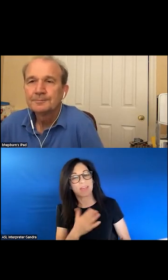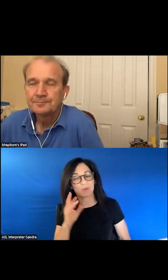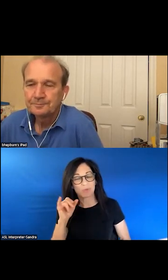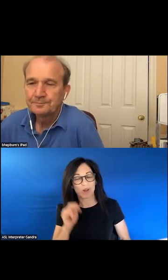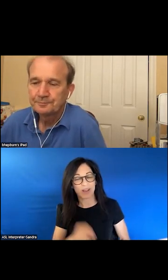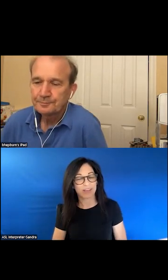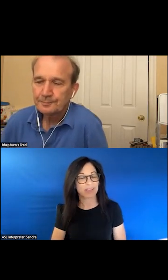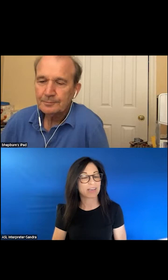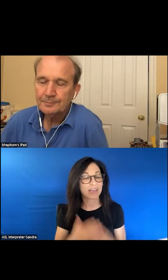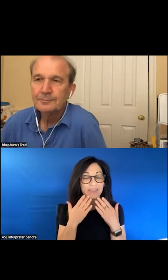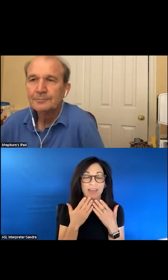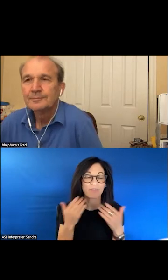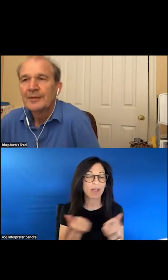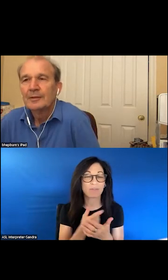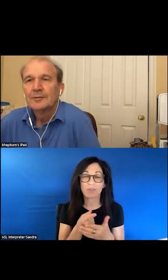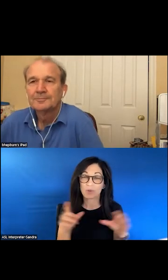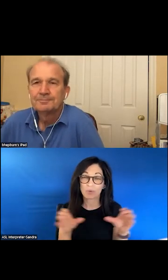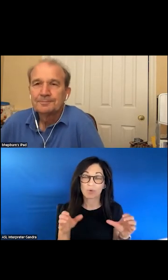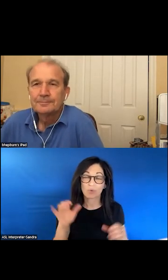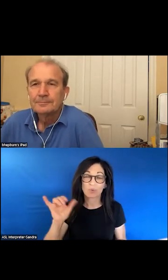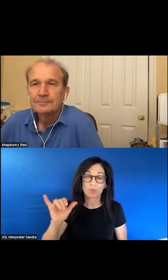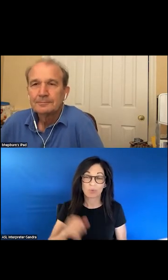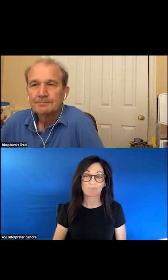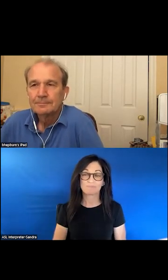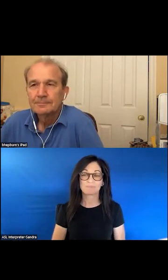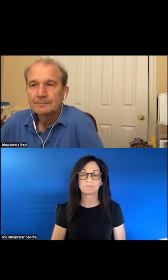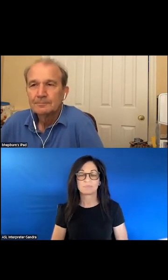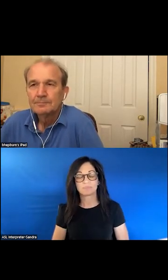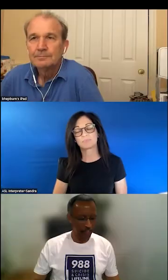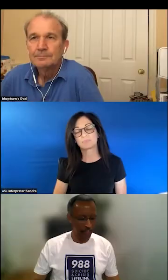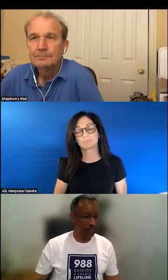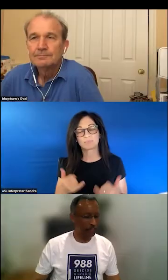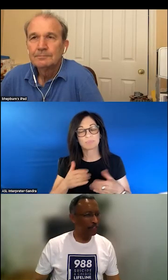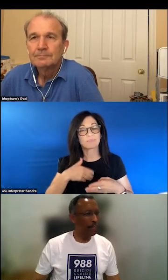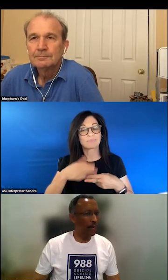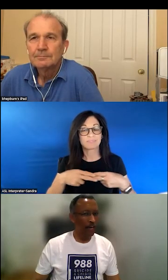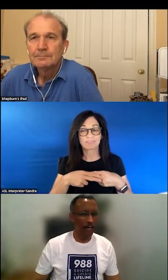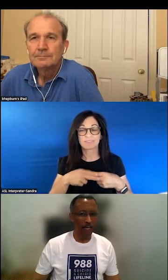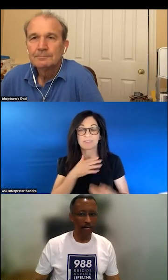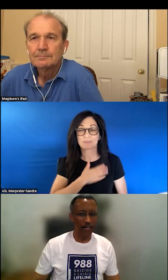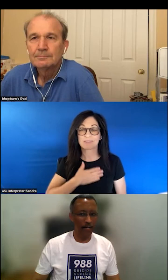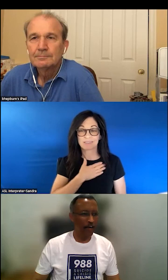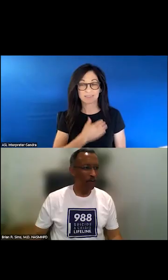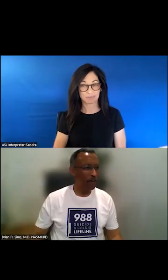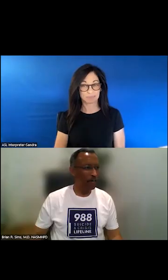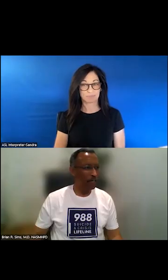And thank you for all that you do personally. Let's move to the next slide, please.